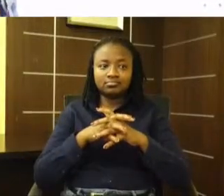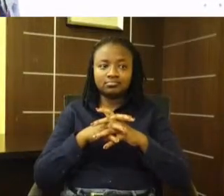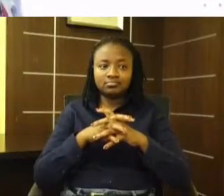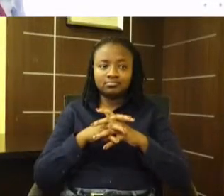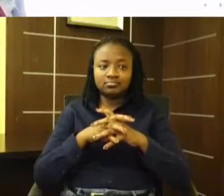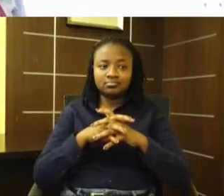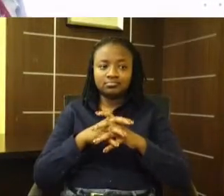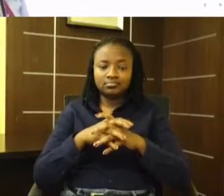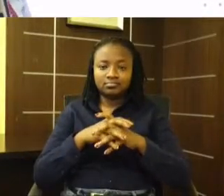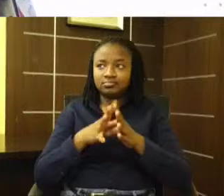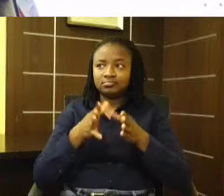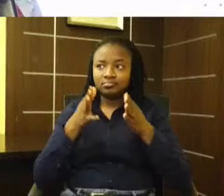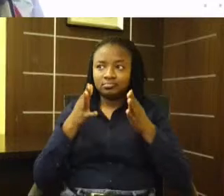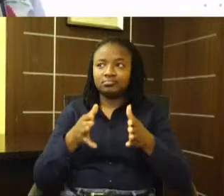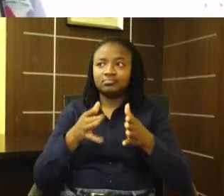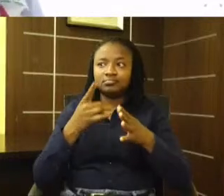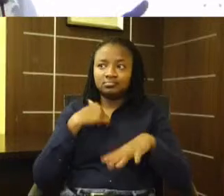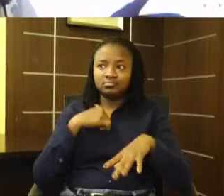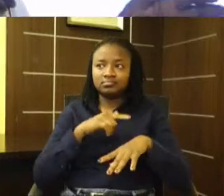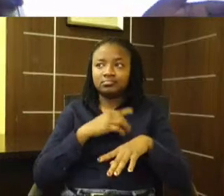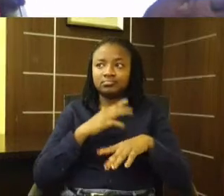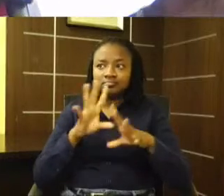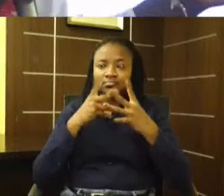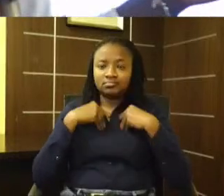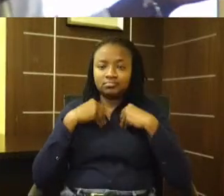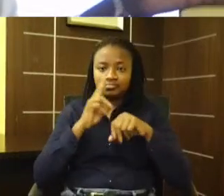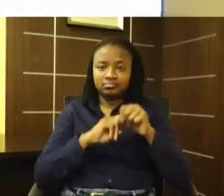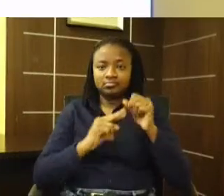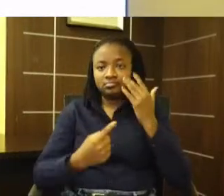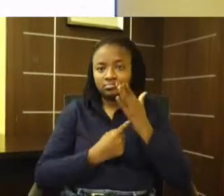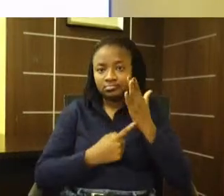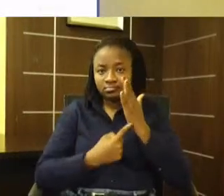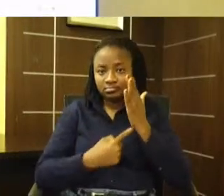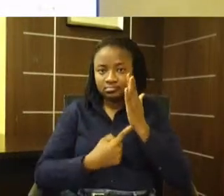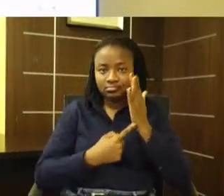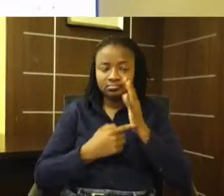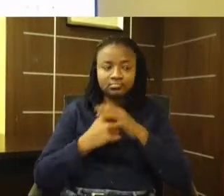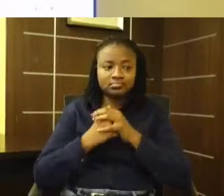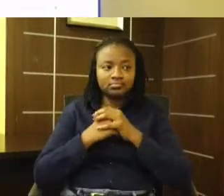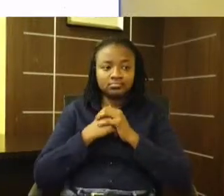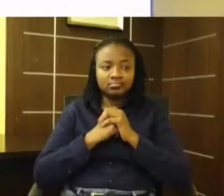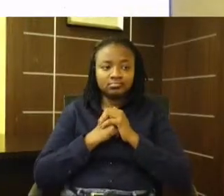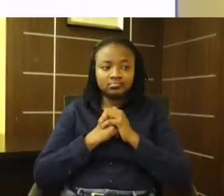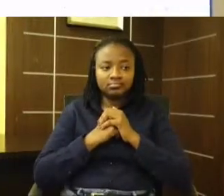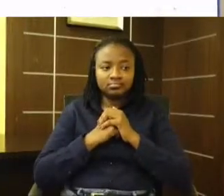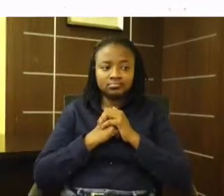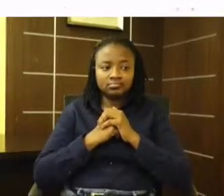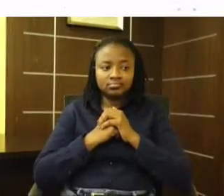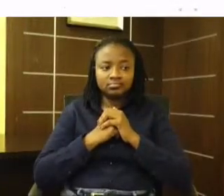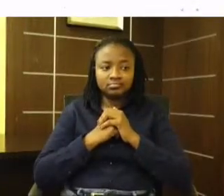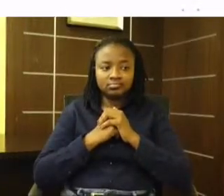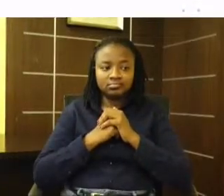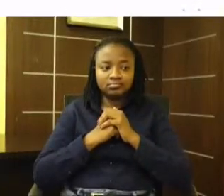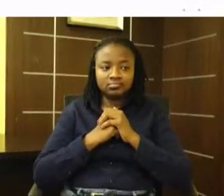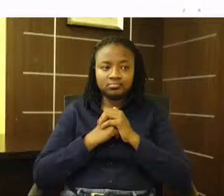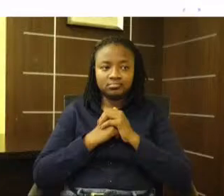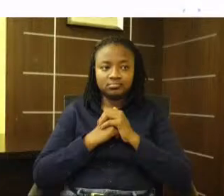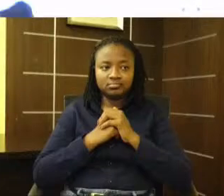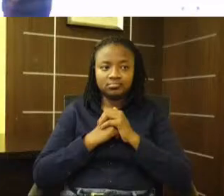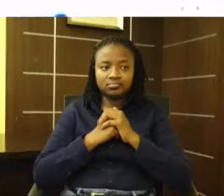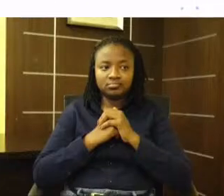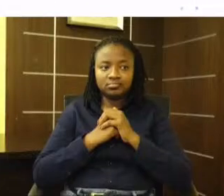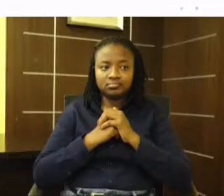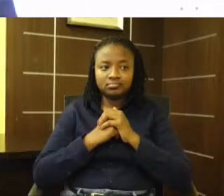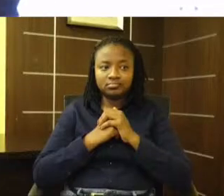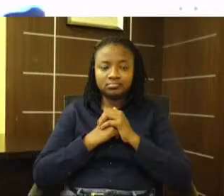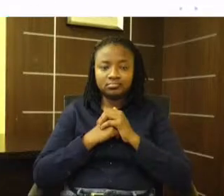we embrace digital technology, like what Mwaila has said, in ICPD, we can